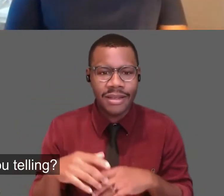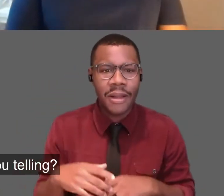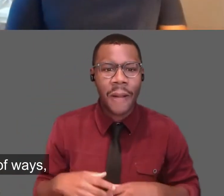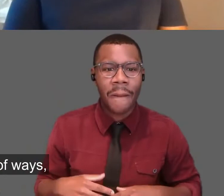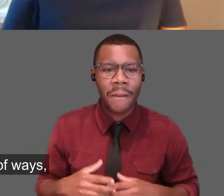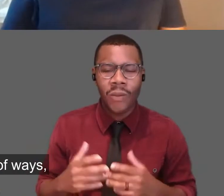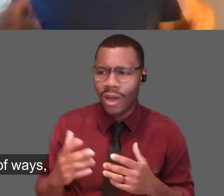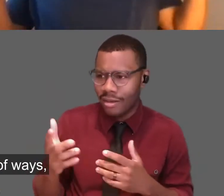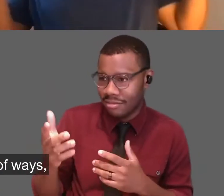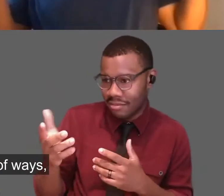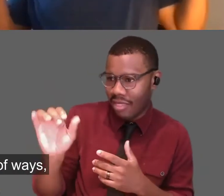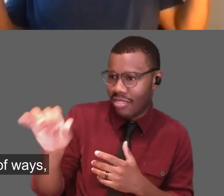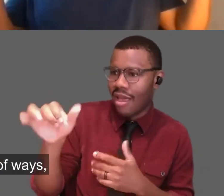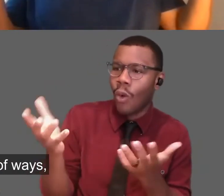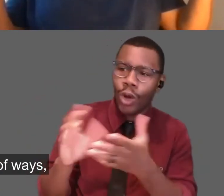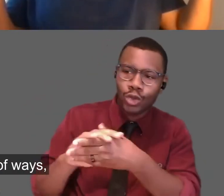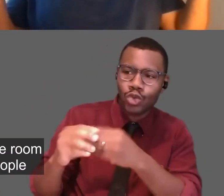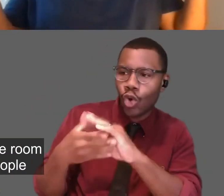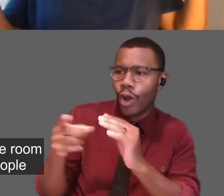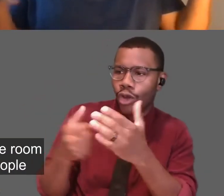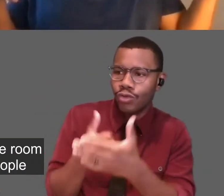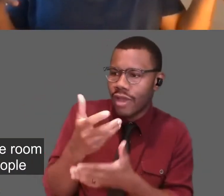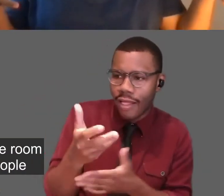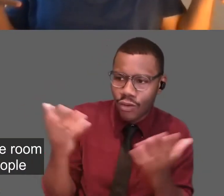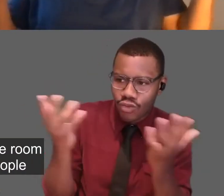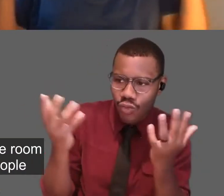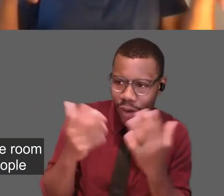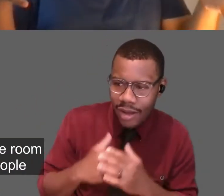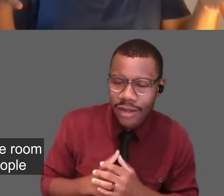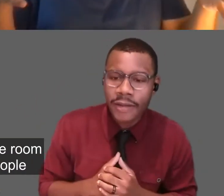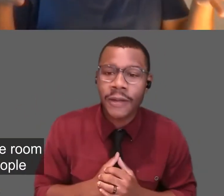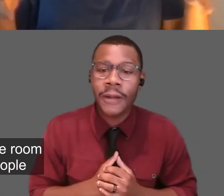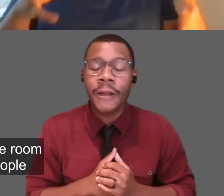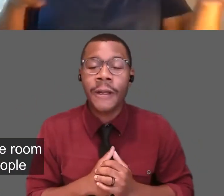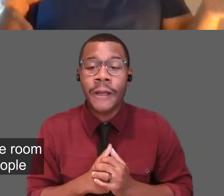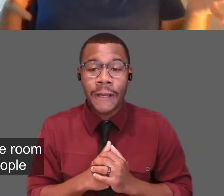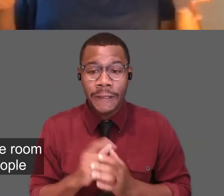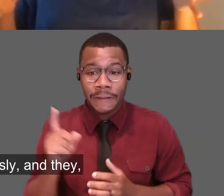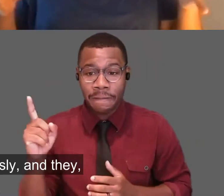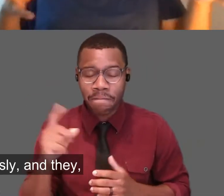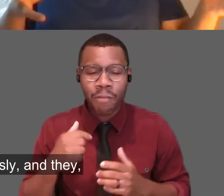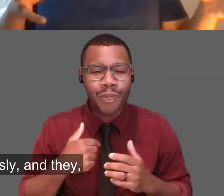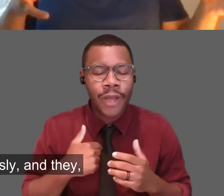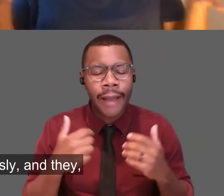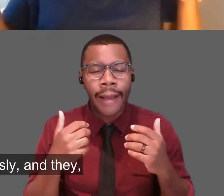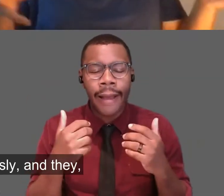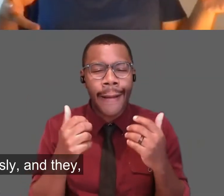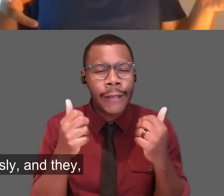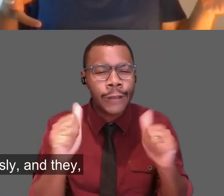telling? in a lot of ways, I'm trying to make room for multiple people to